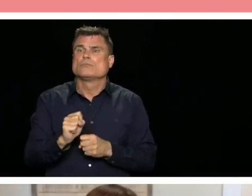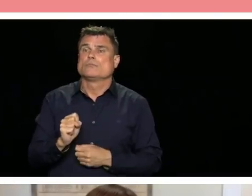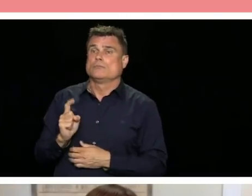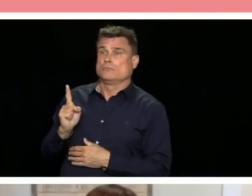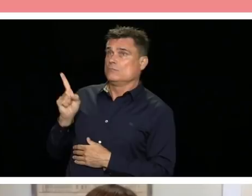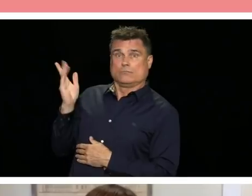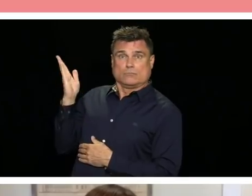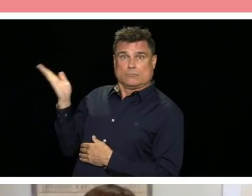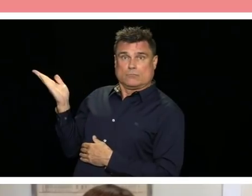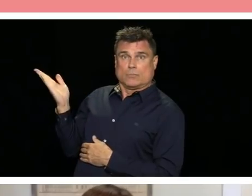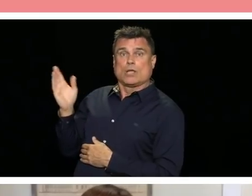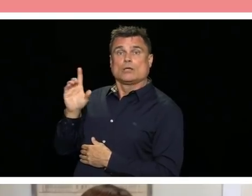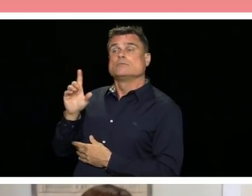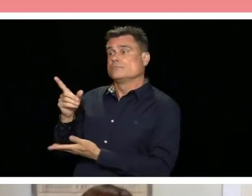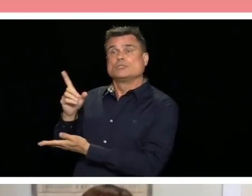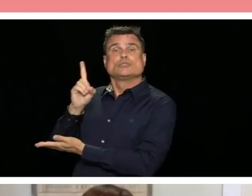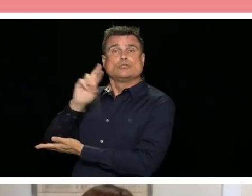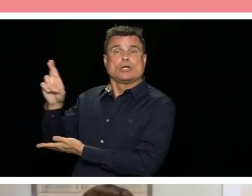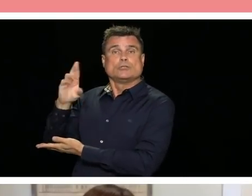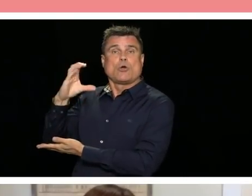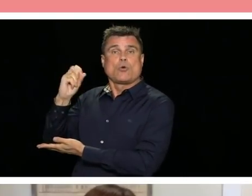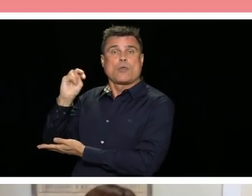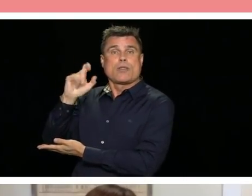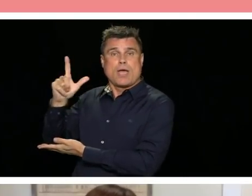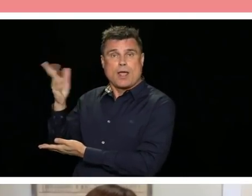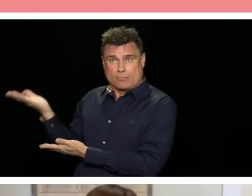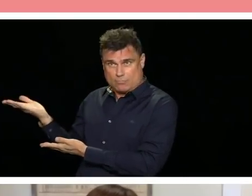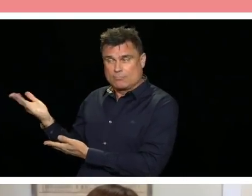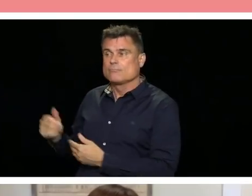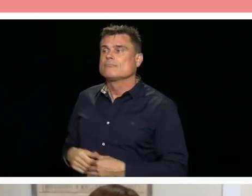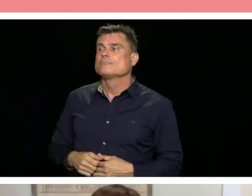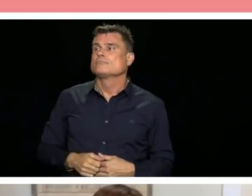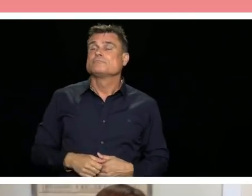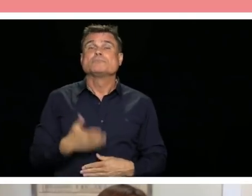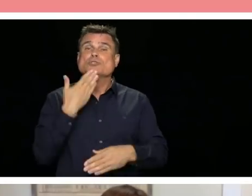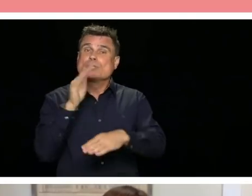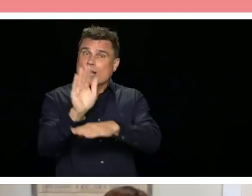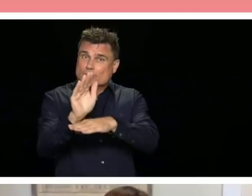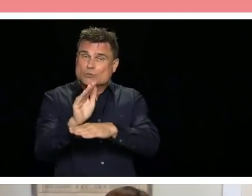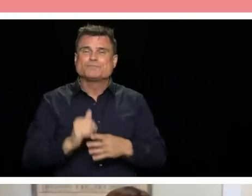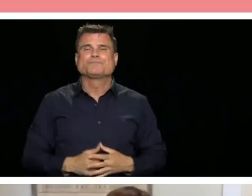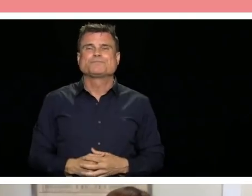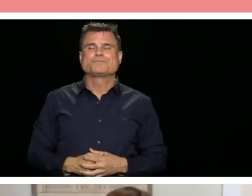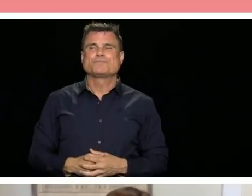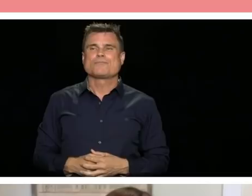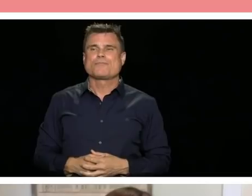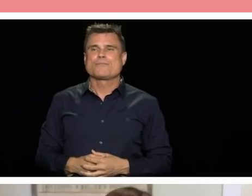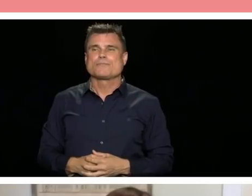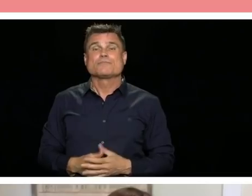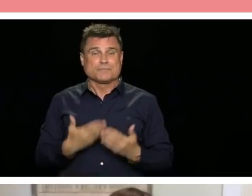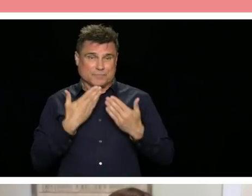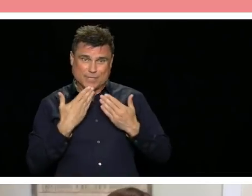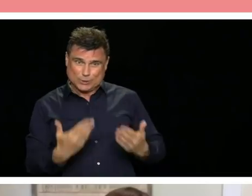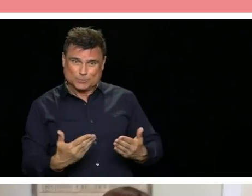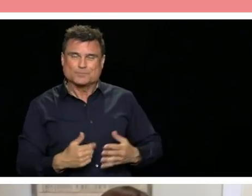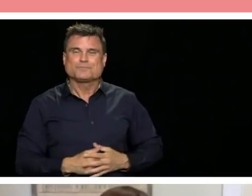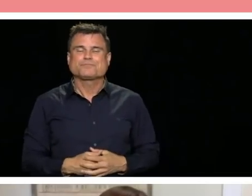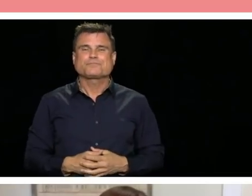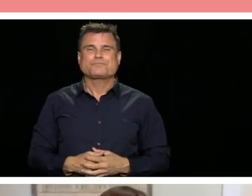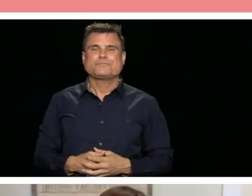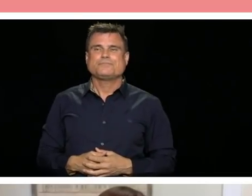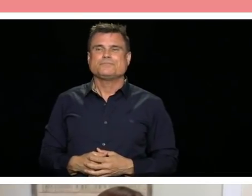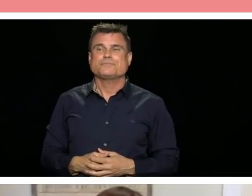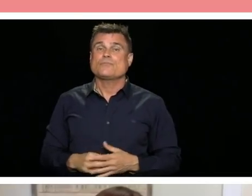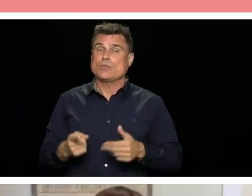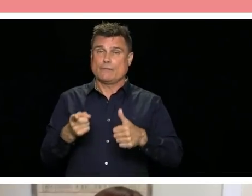Good afternoon, everyone. And thank you, MLA Sims. First, I just want to acknowledge the traditional territory of